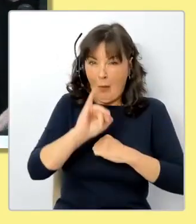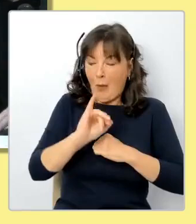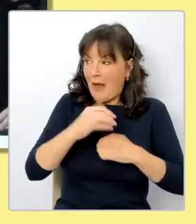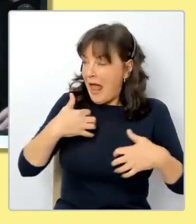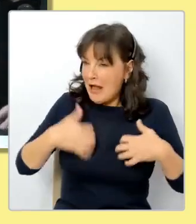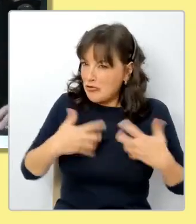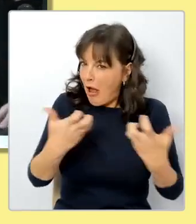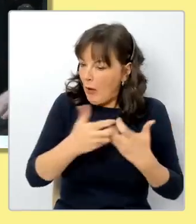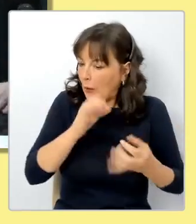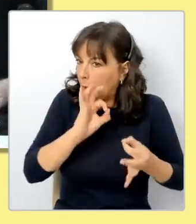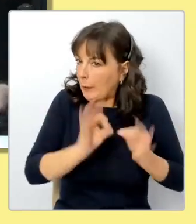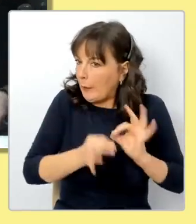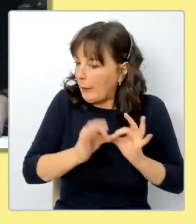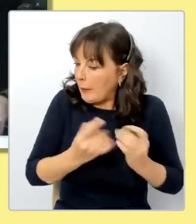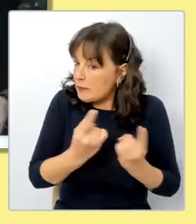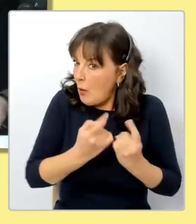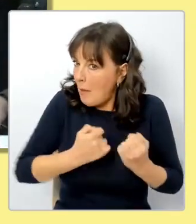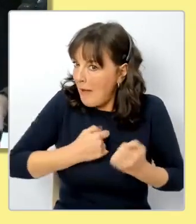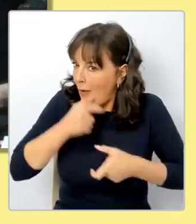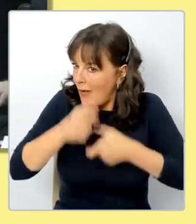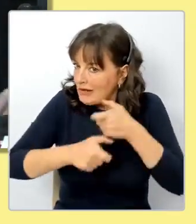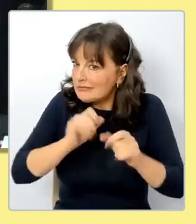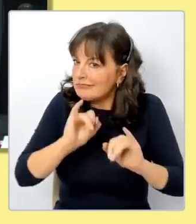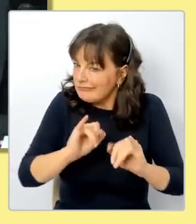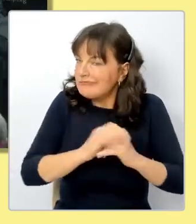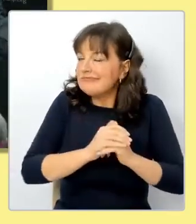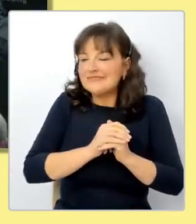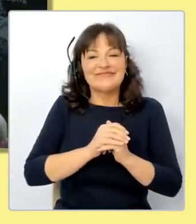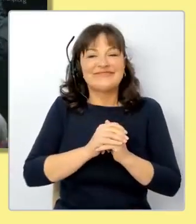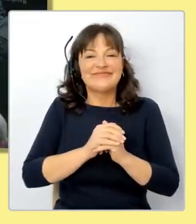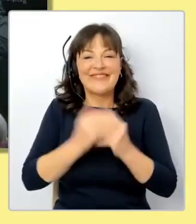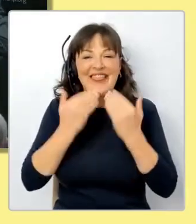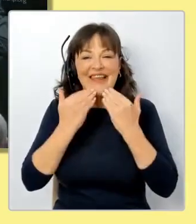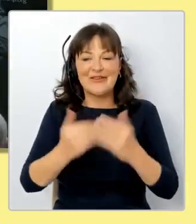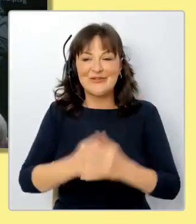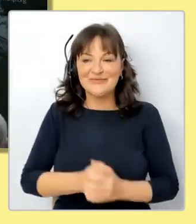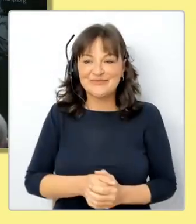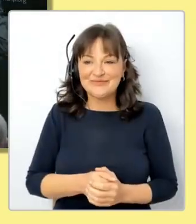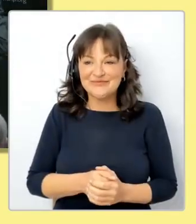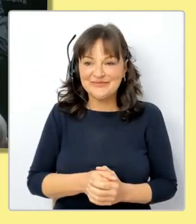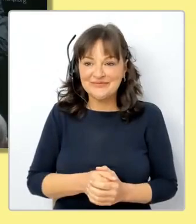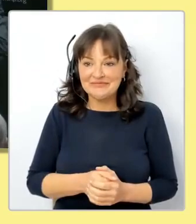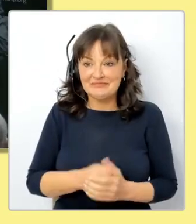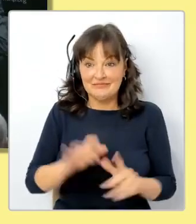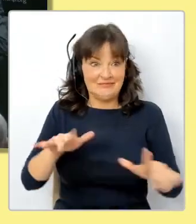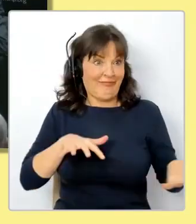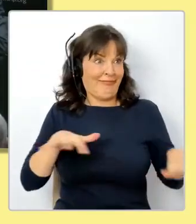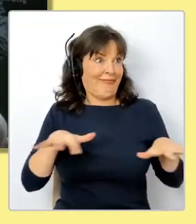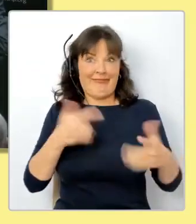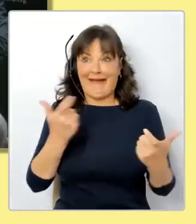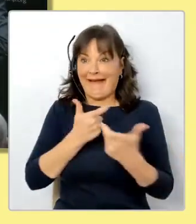that ended up being reported in the media. Thank you. And